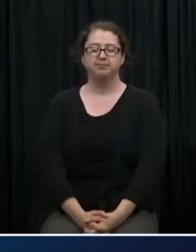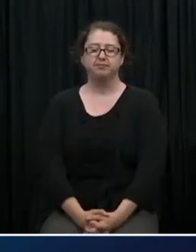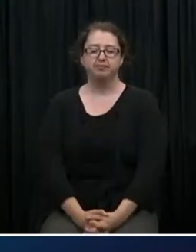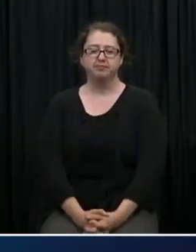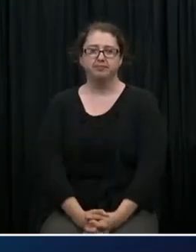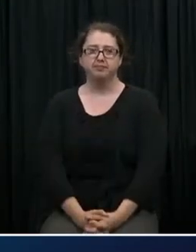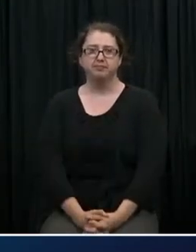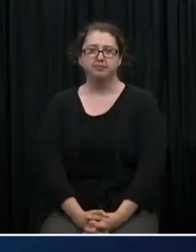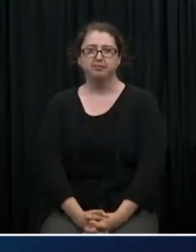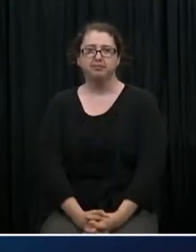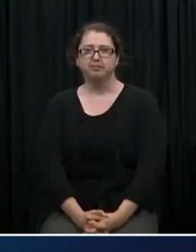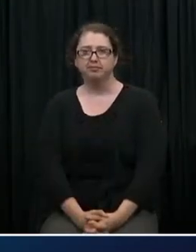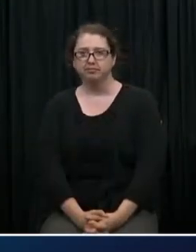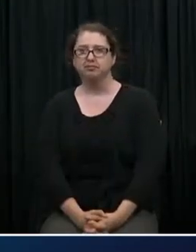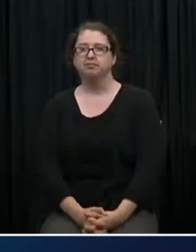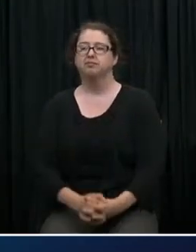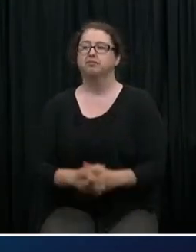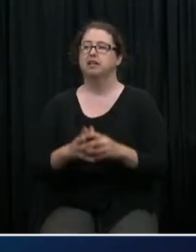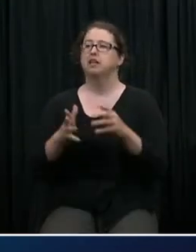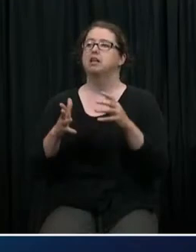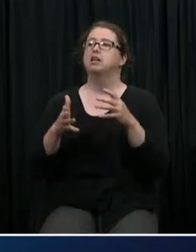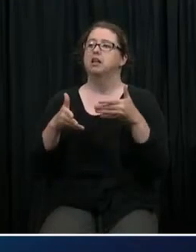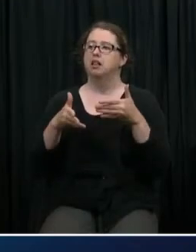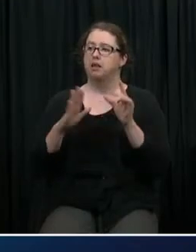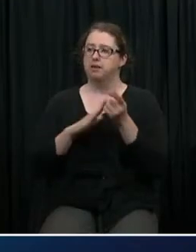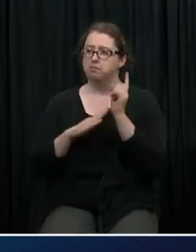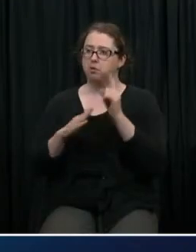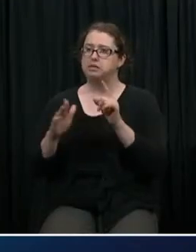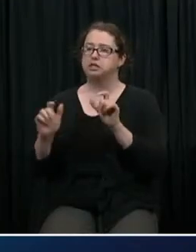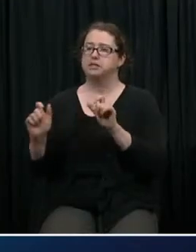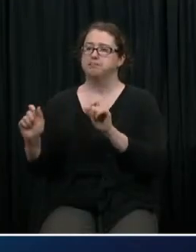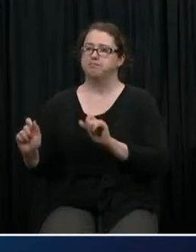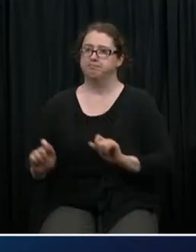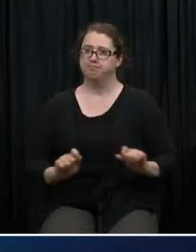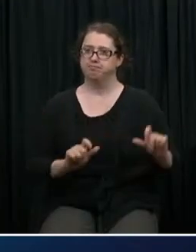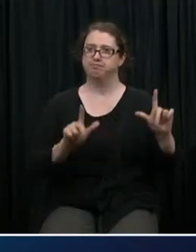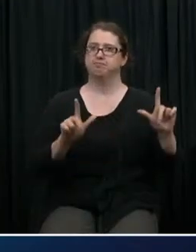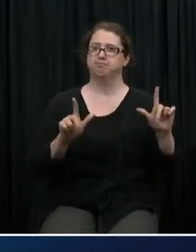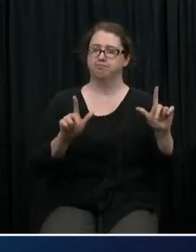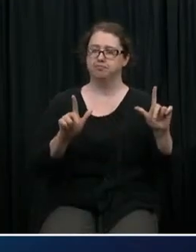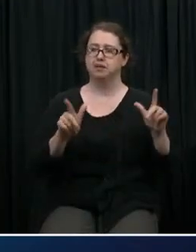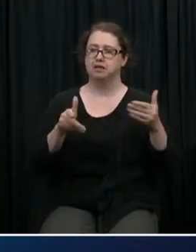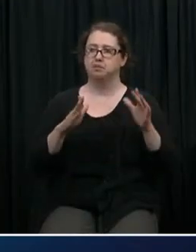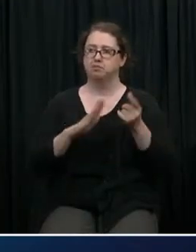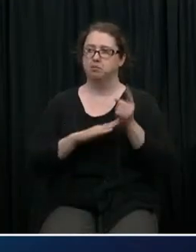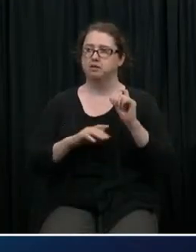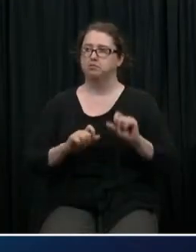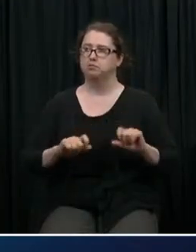All right, Mr. Chairman, it takes them just a second to switch to the new ballot. It'll be opening here momentarily.